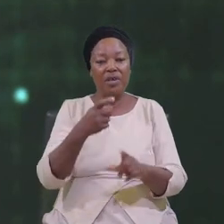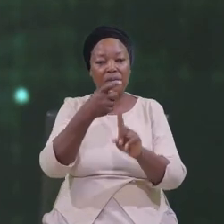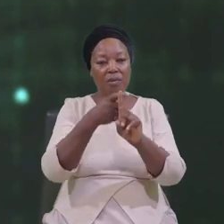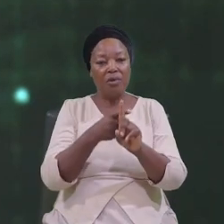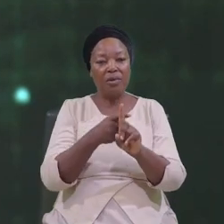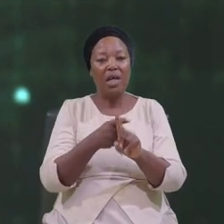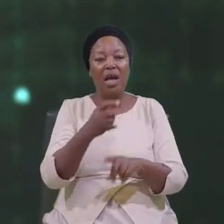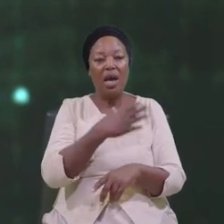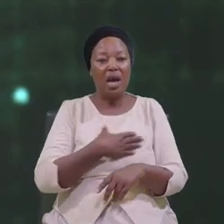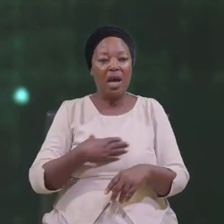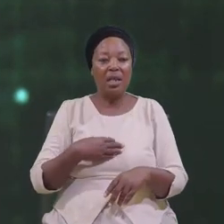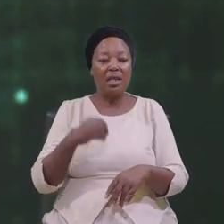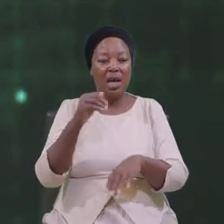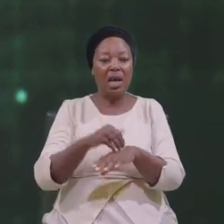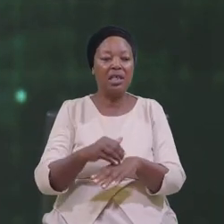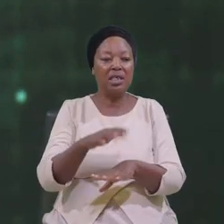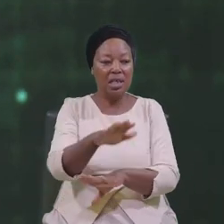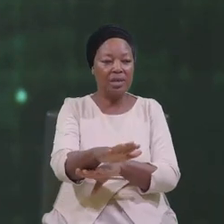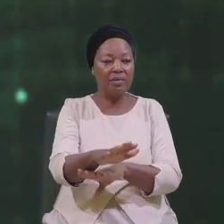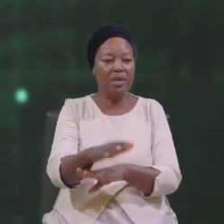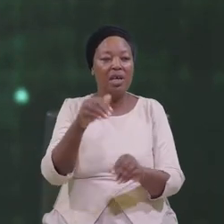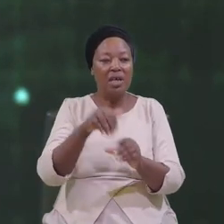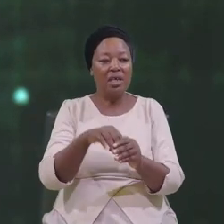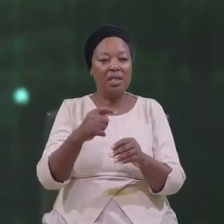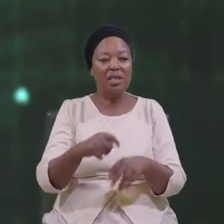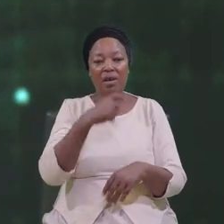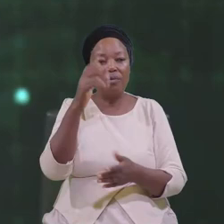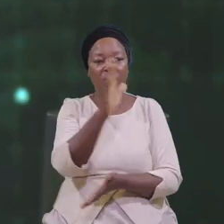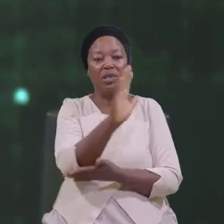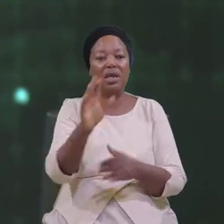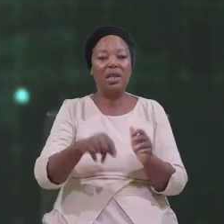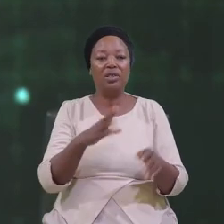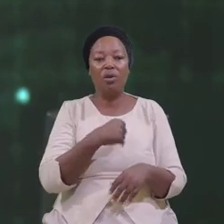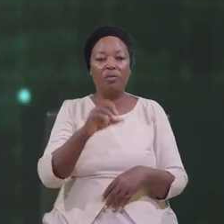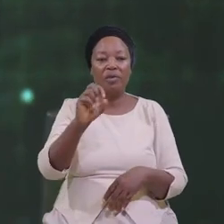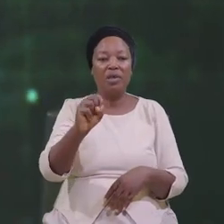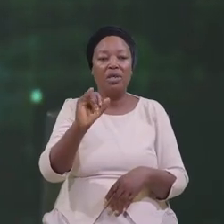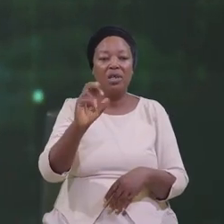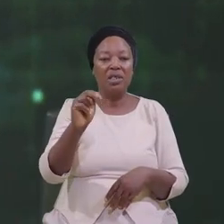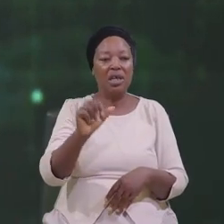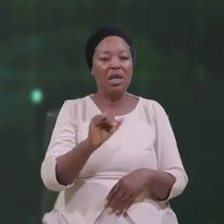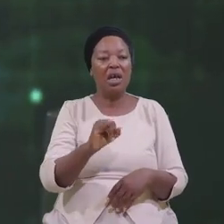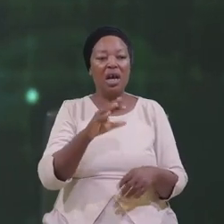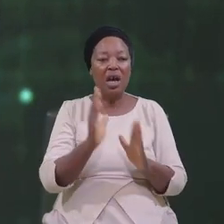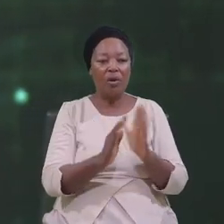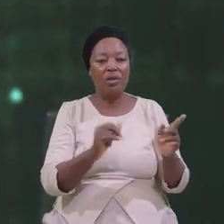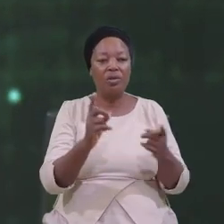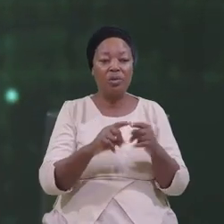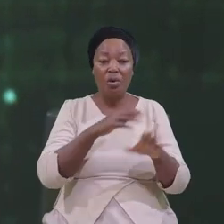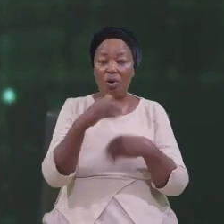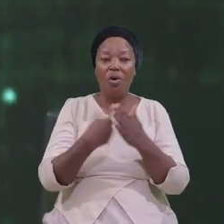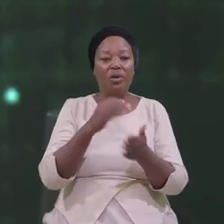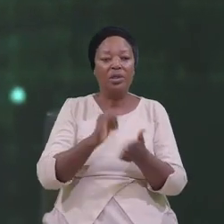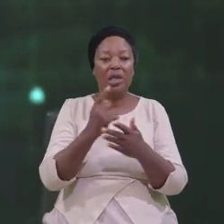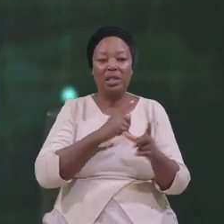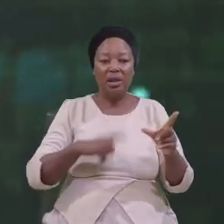month and at evening in the wilderness of Sinai, according to all that the